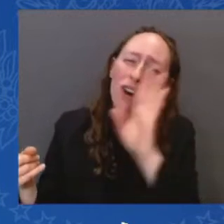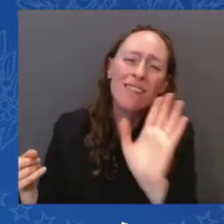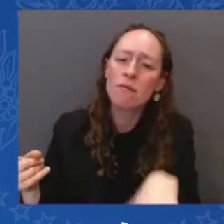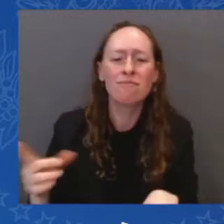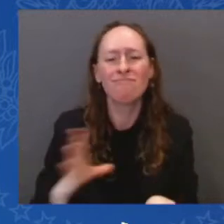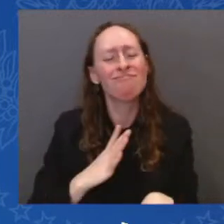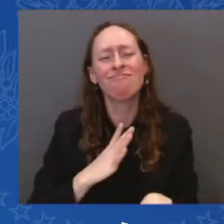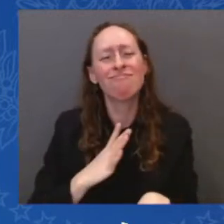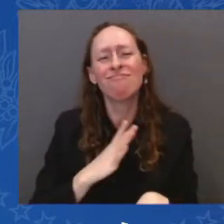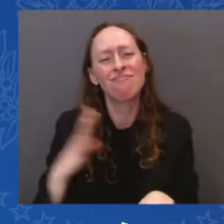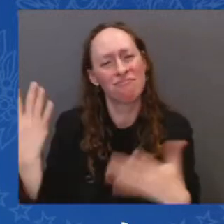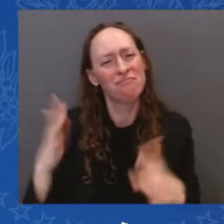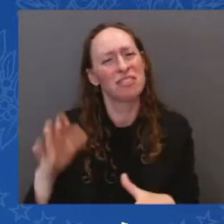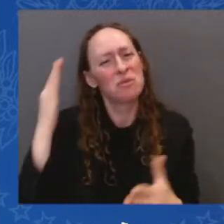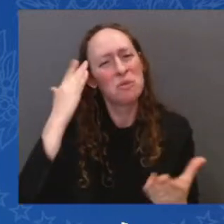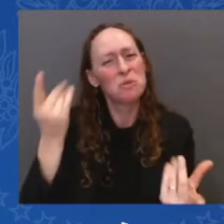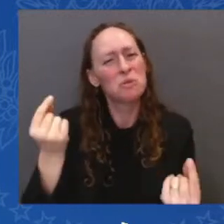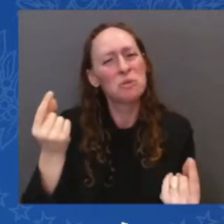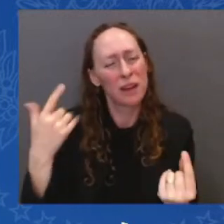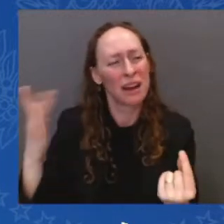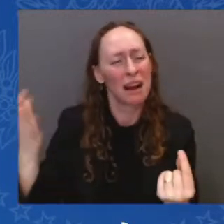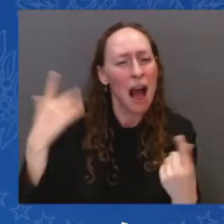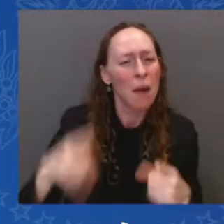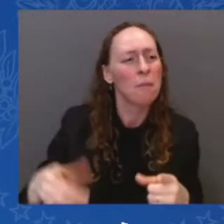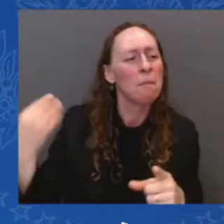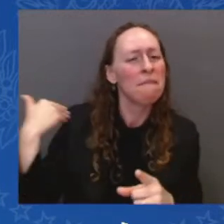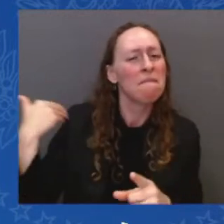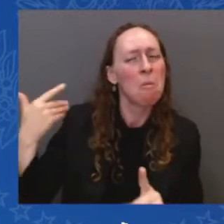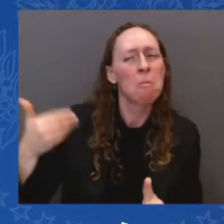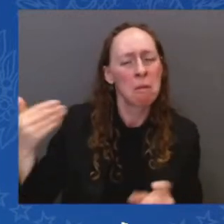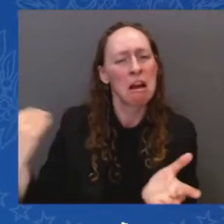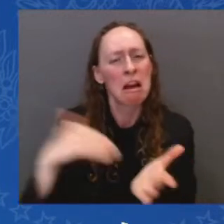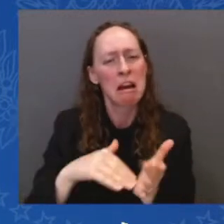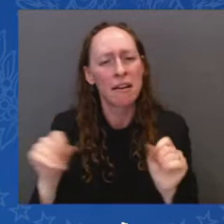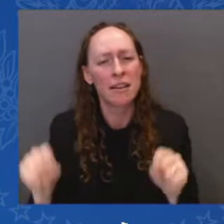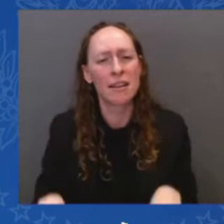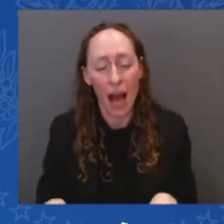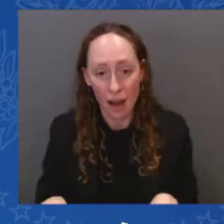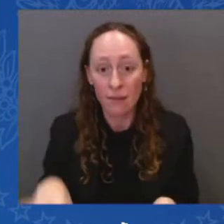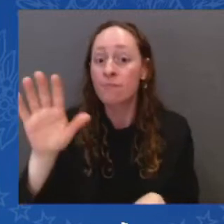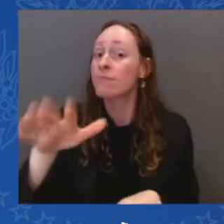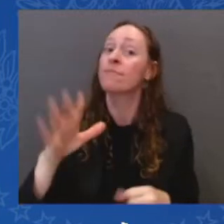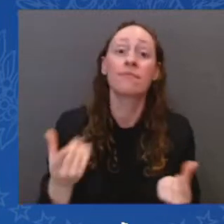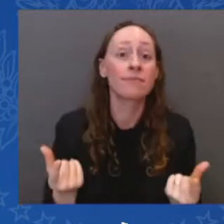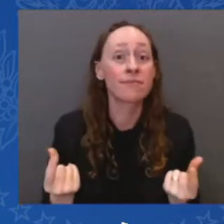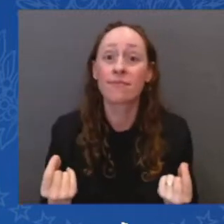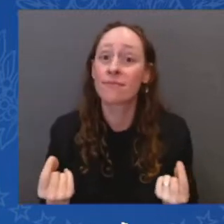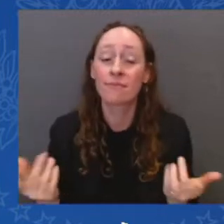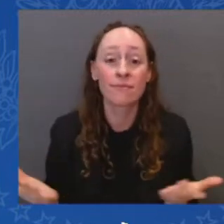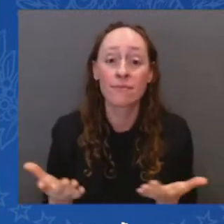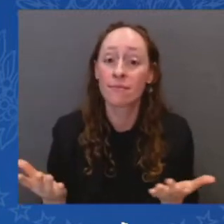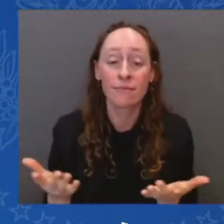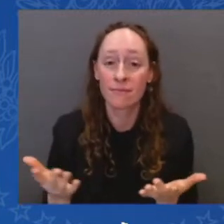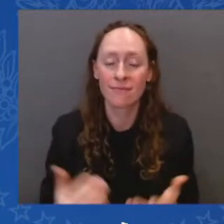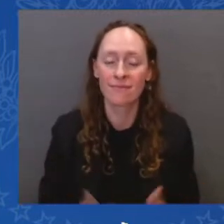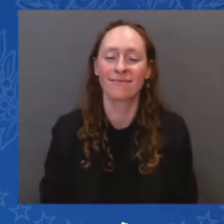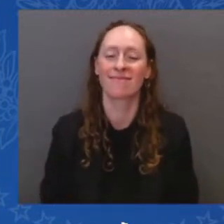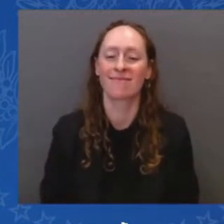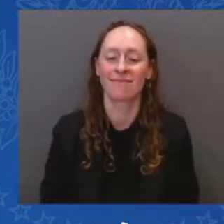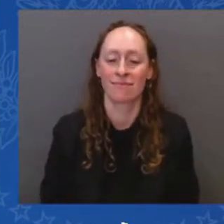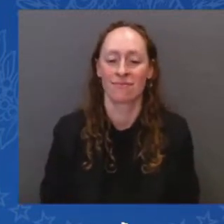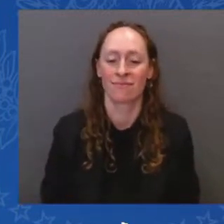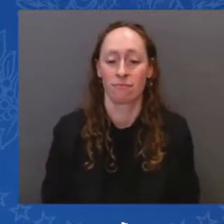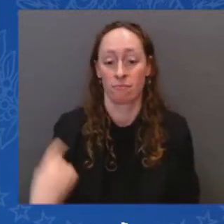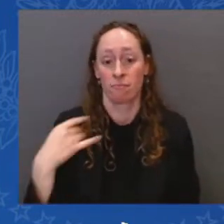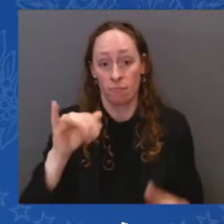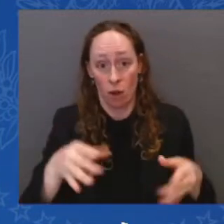So we took Route Irish in Baghdad, which was known as the most dangerous road in the world. And we promptly got hit